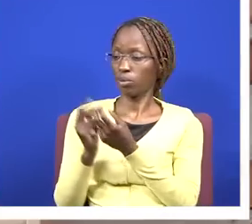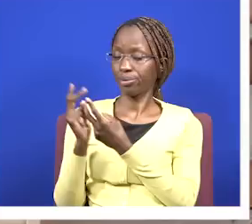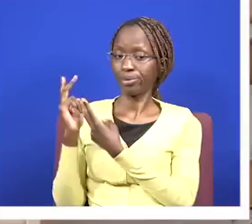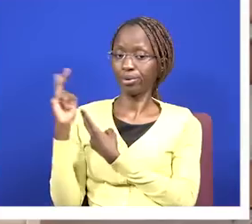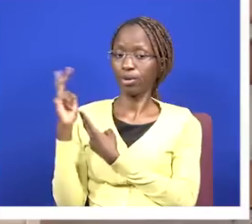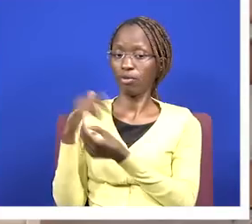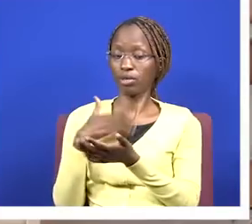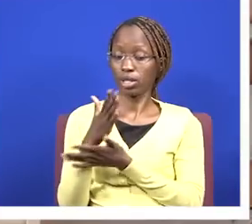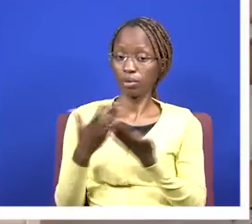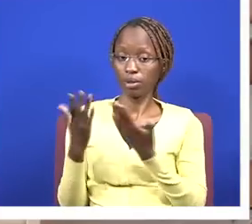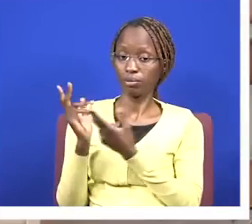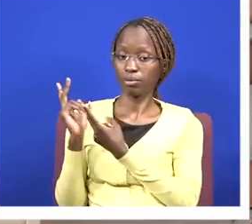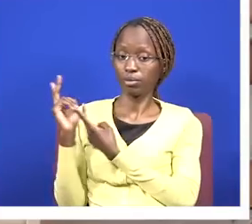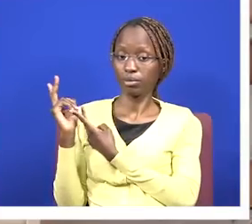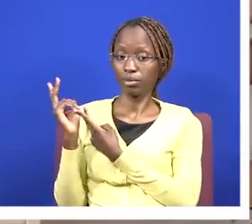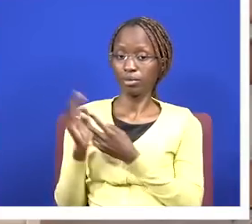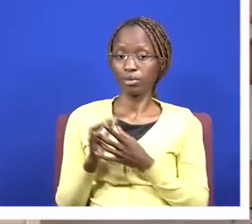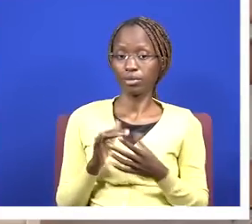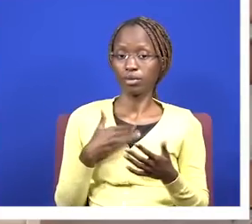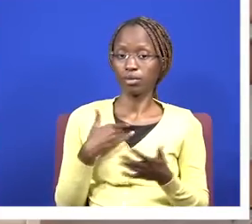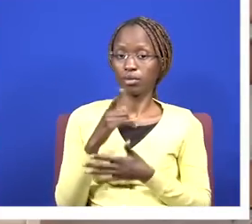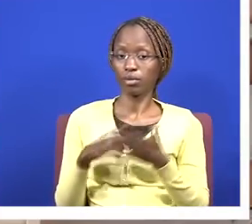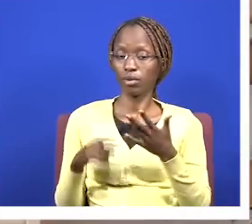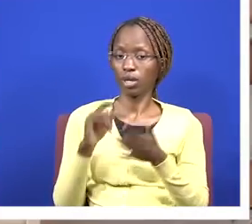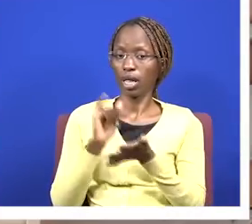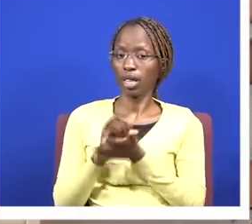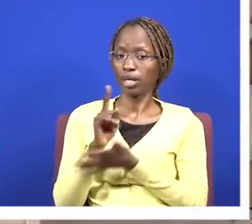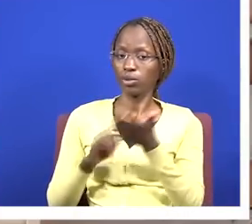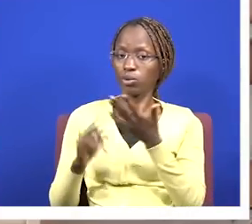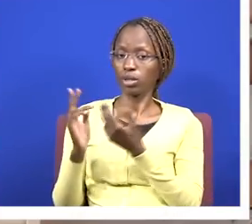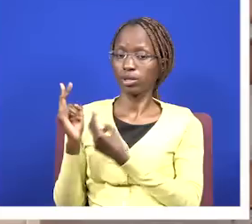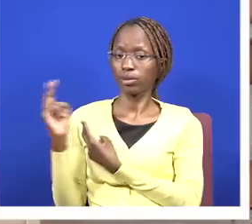some things. Can you see what I have? Can you see what this is?